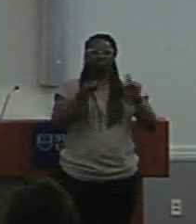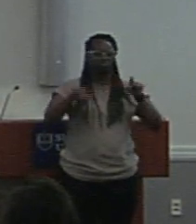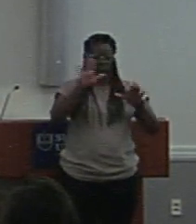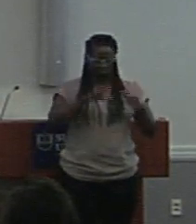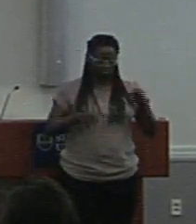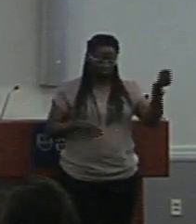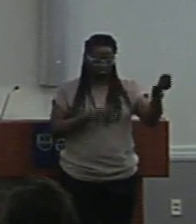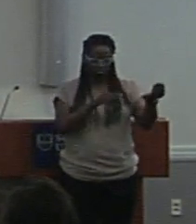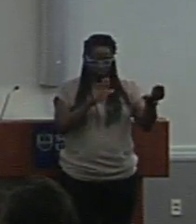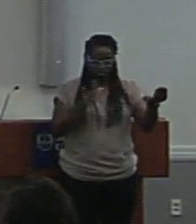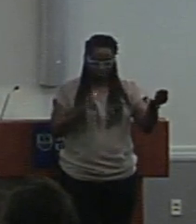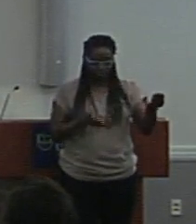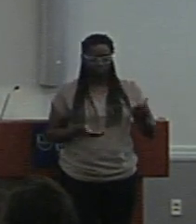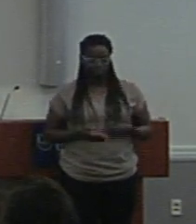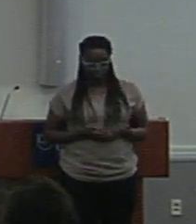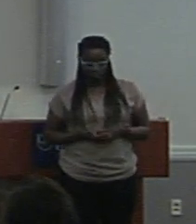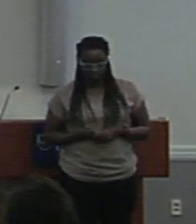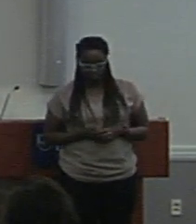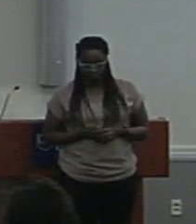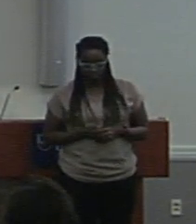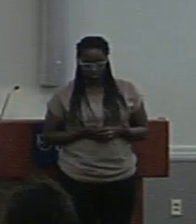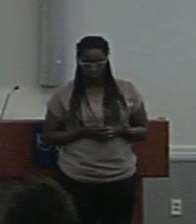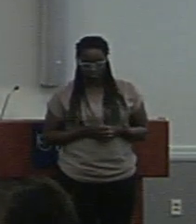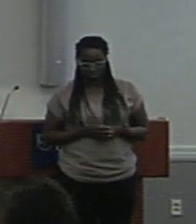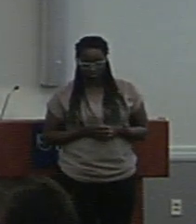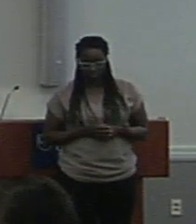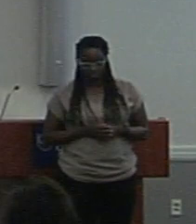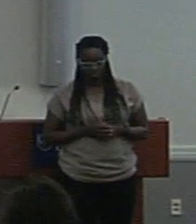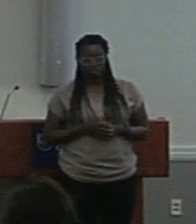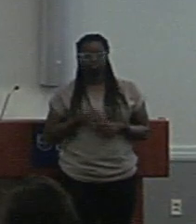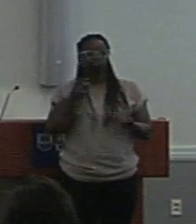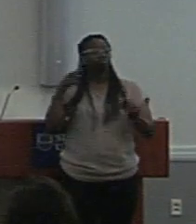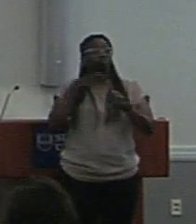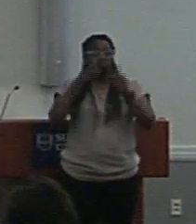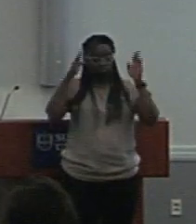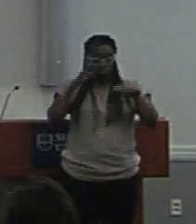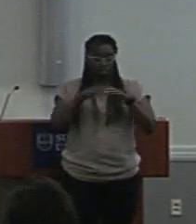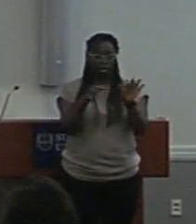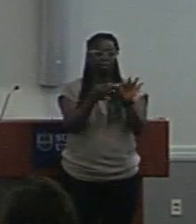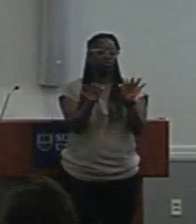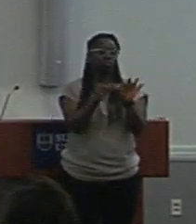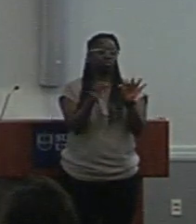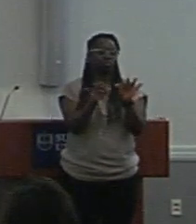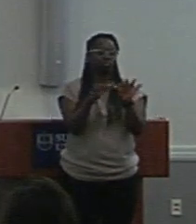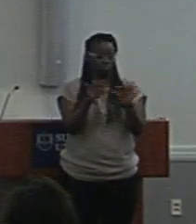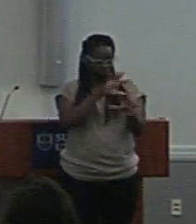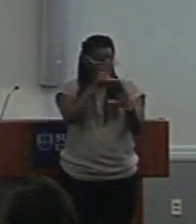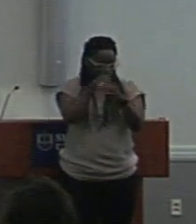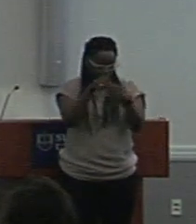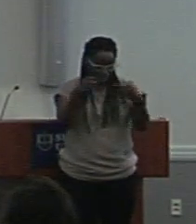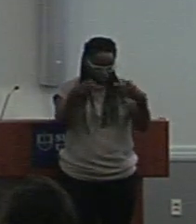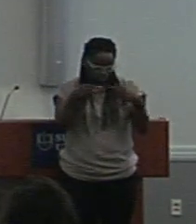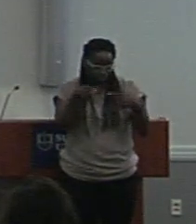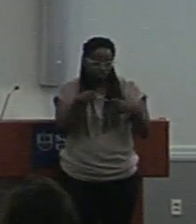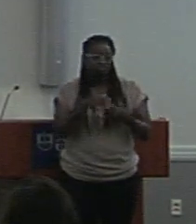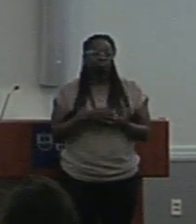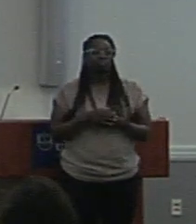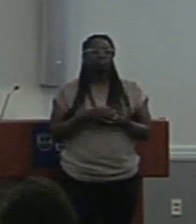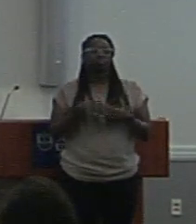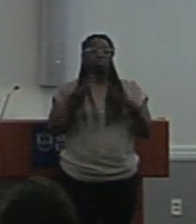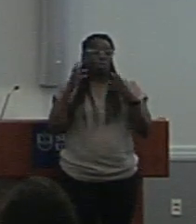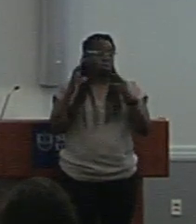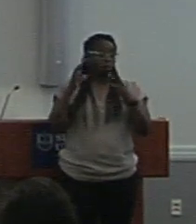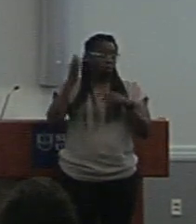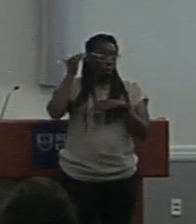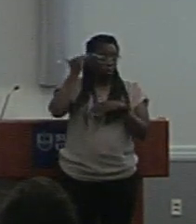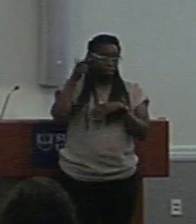public accommodation will have to display captions when requested to do so. So hopefully Boston's initiative will